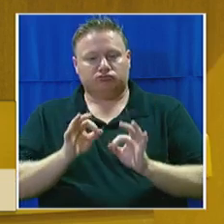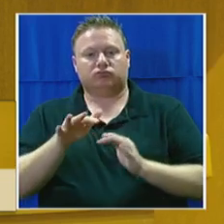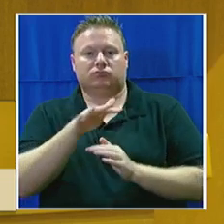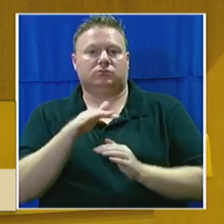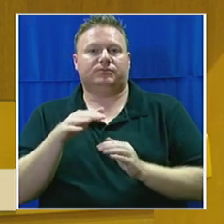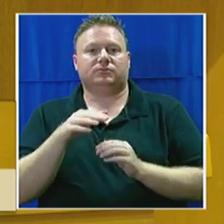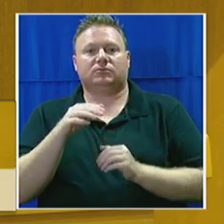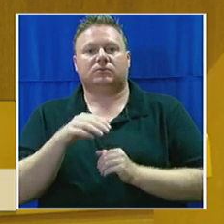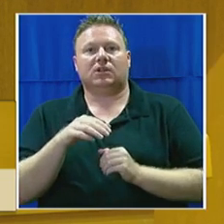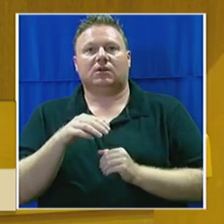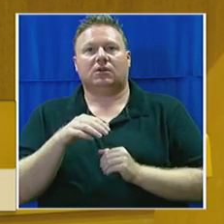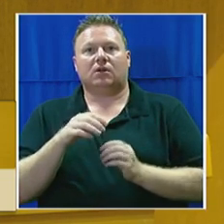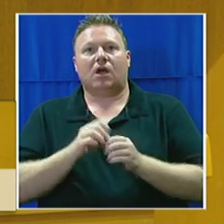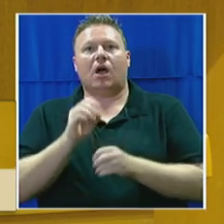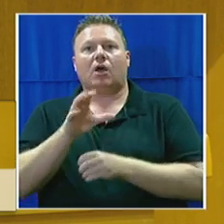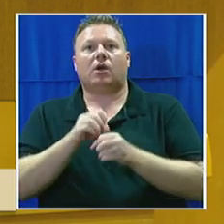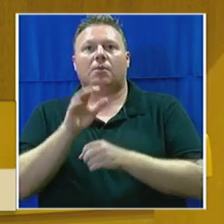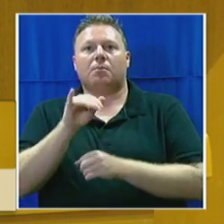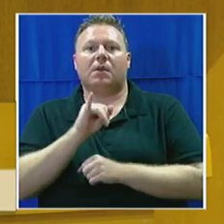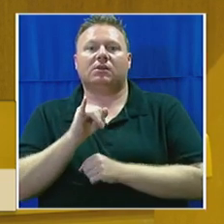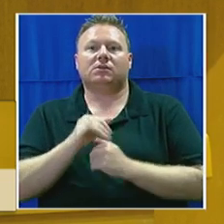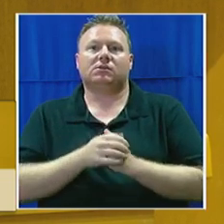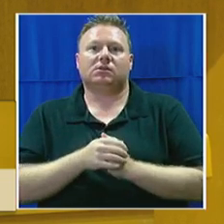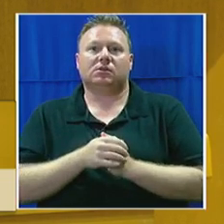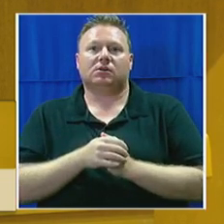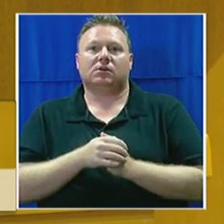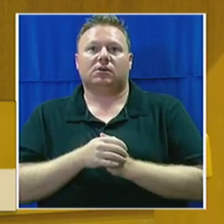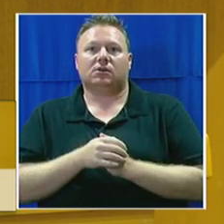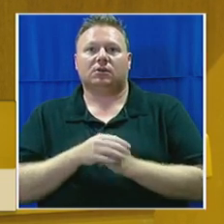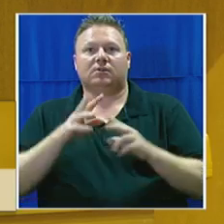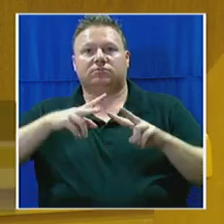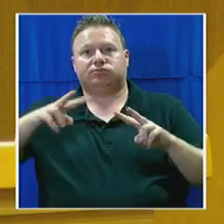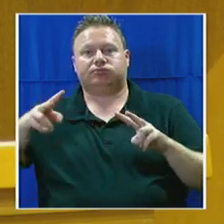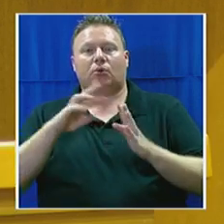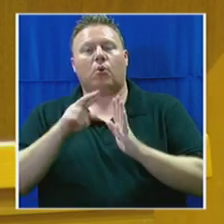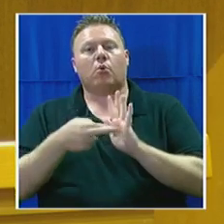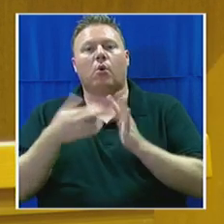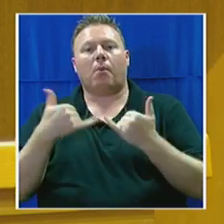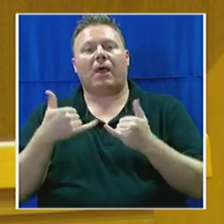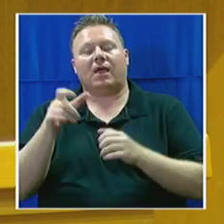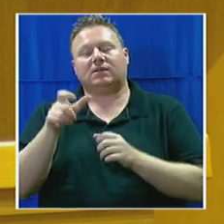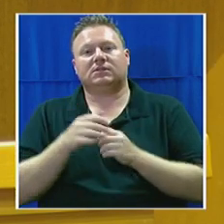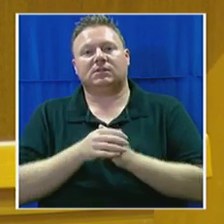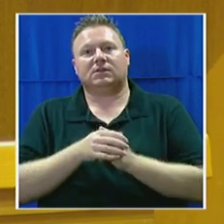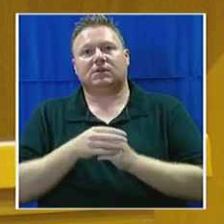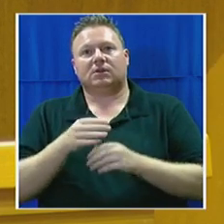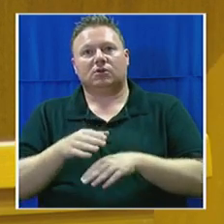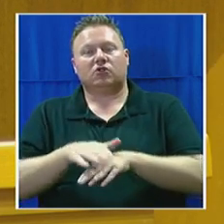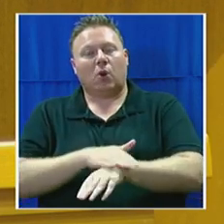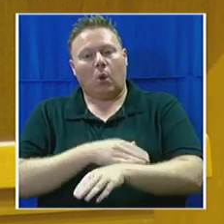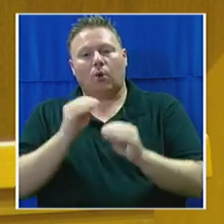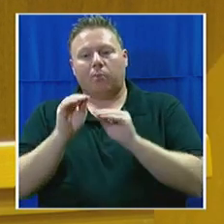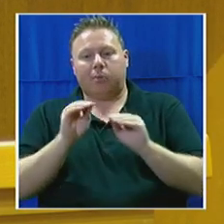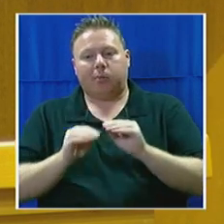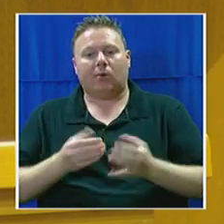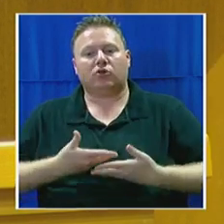audit outcomes that shows that various local government role players have been slow in implementing and in many instances